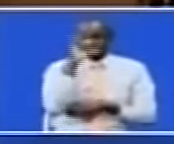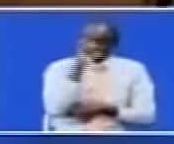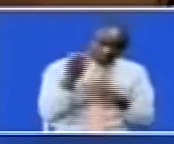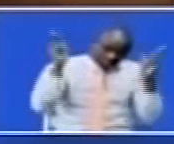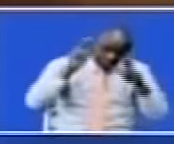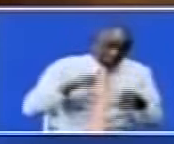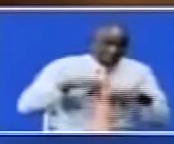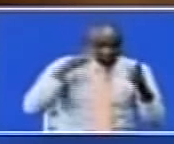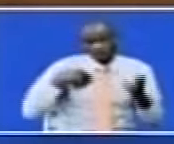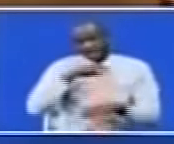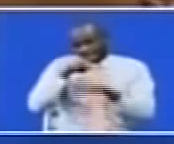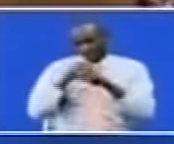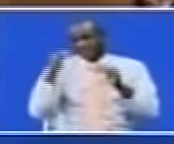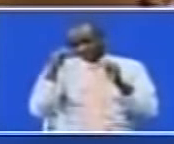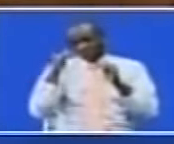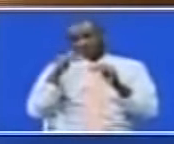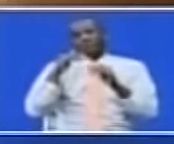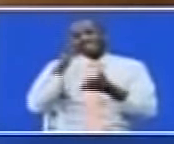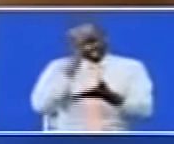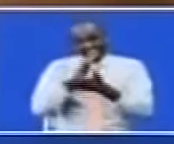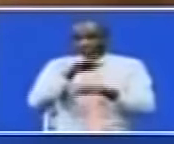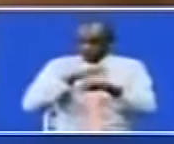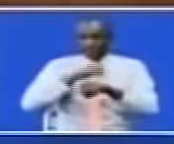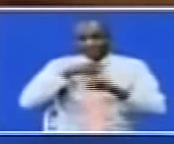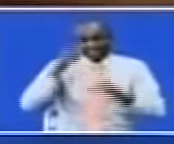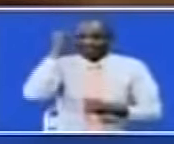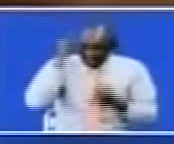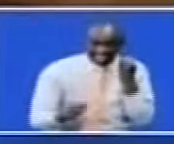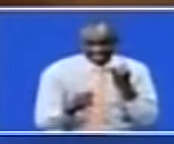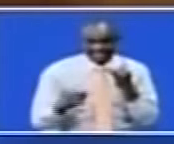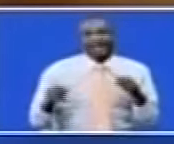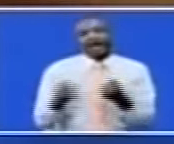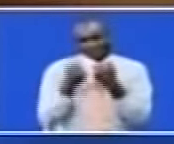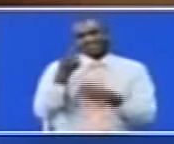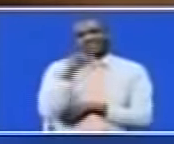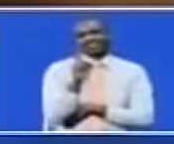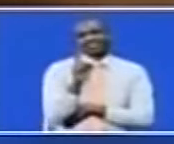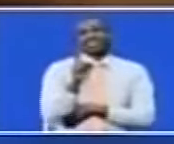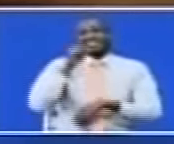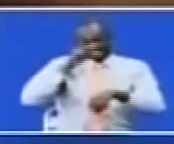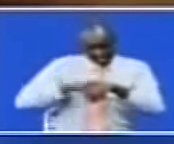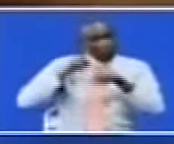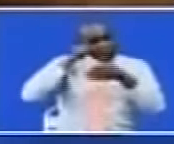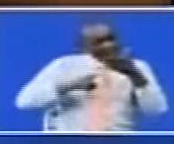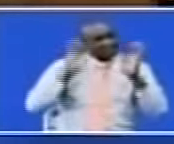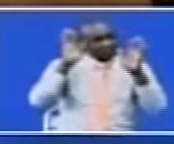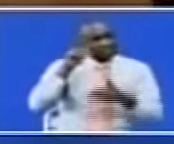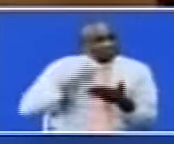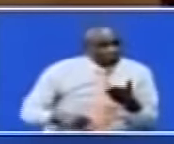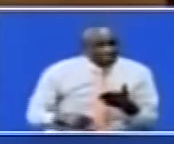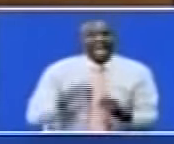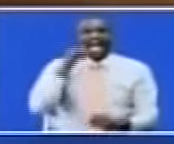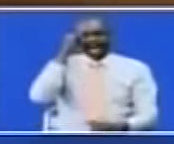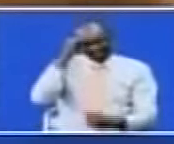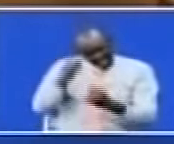or even at the national level. It grinds slowly, but it does grind. And I believe that what is important is that